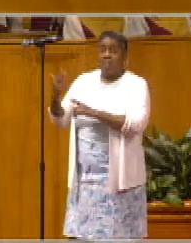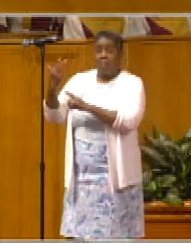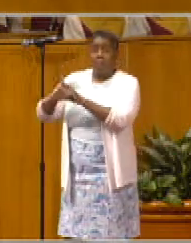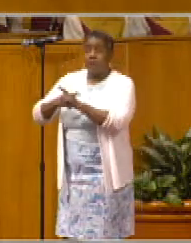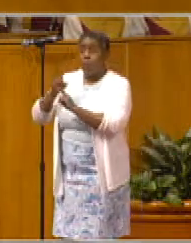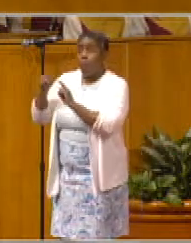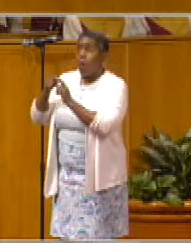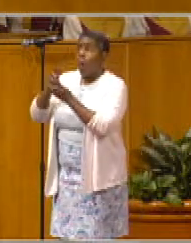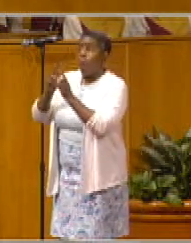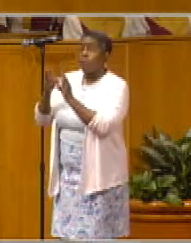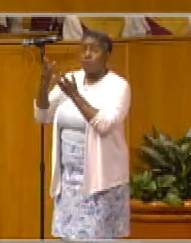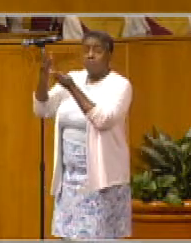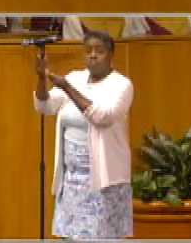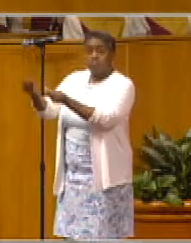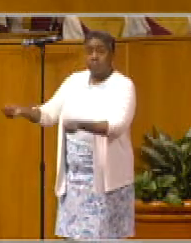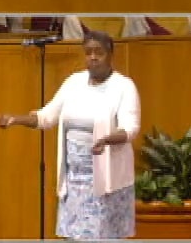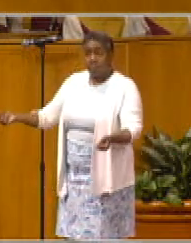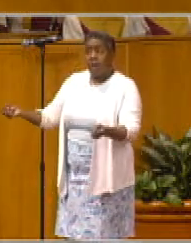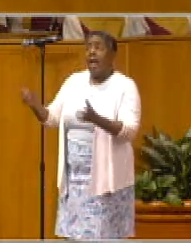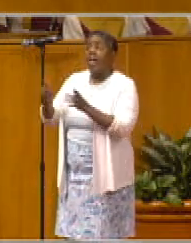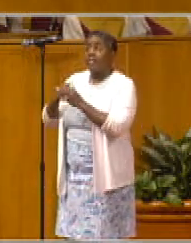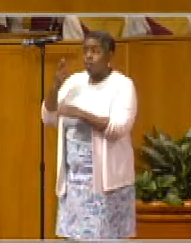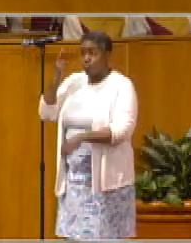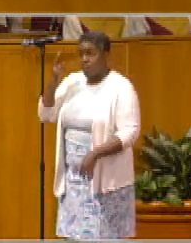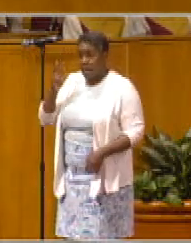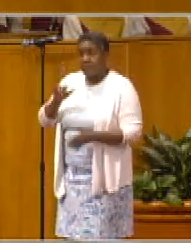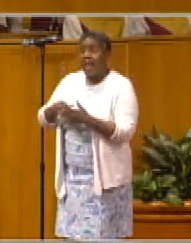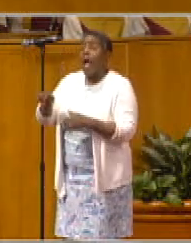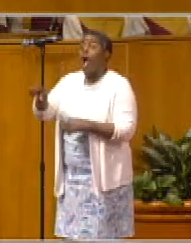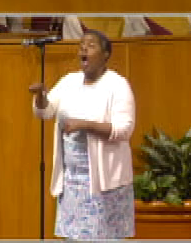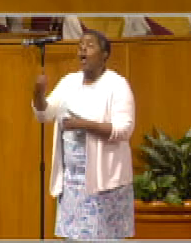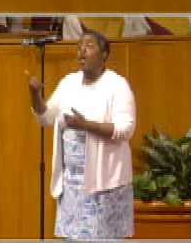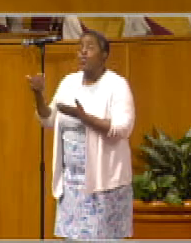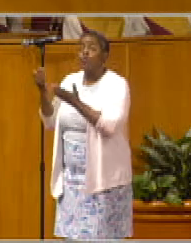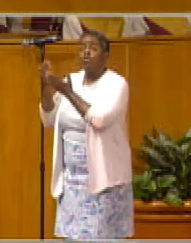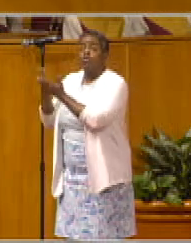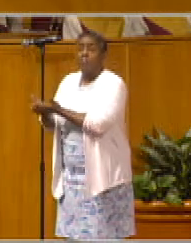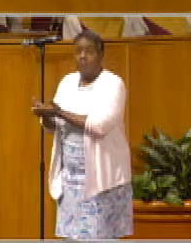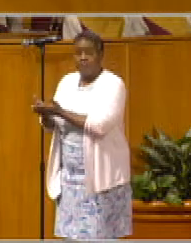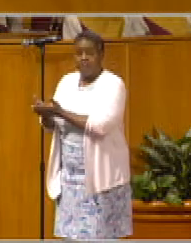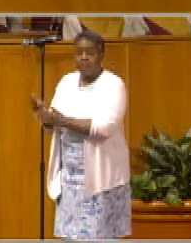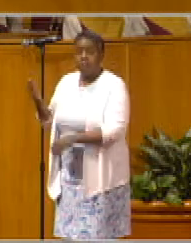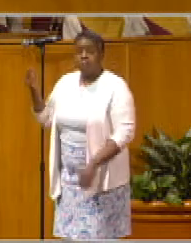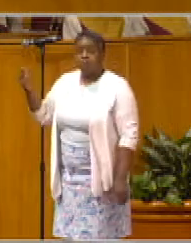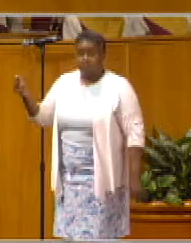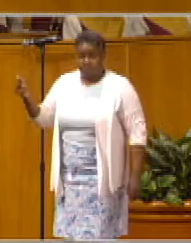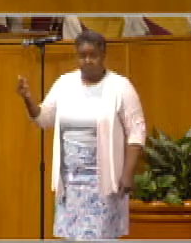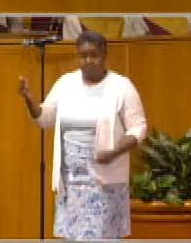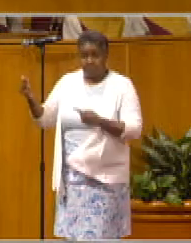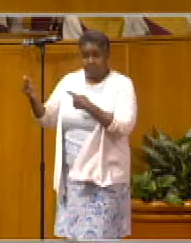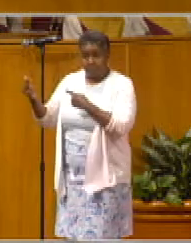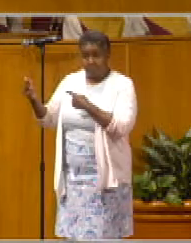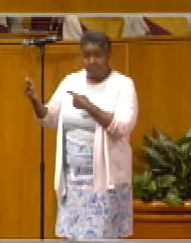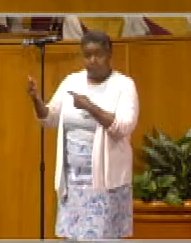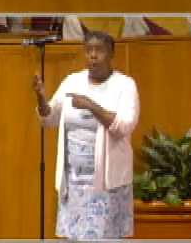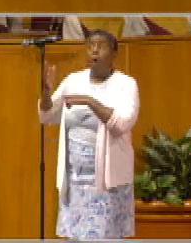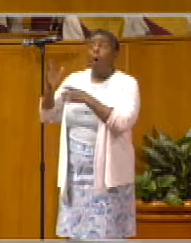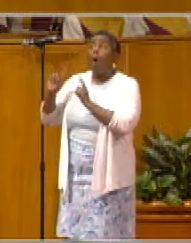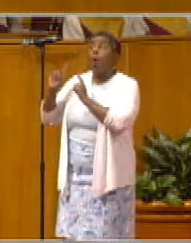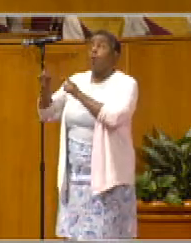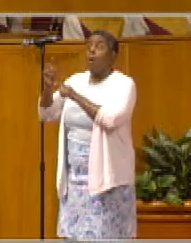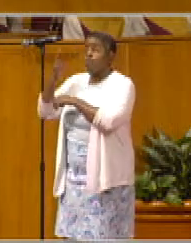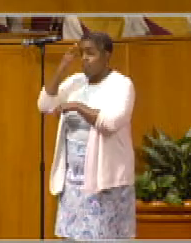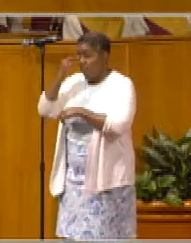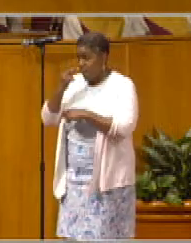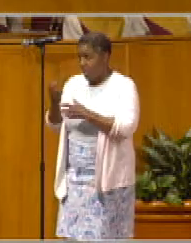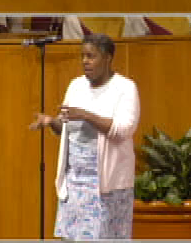winter had passed, they realized that another ship had docked at Malta that was on its way to Rome that